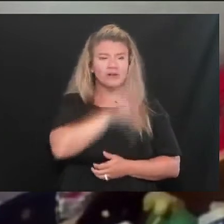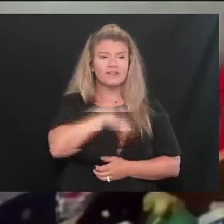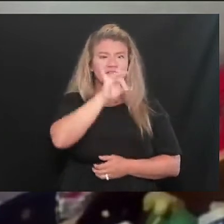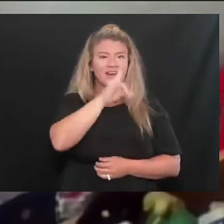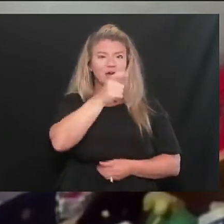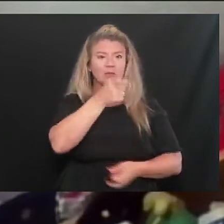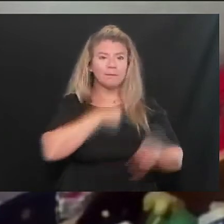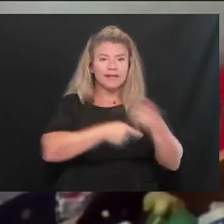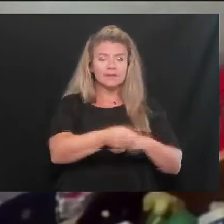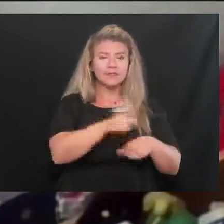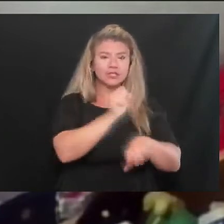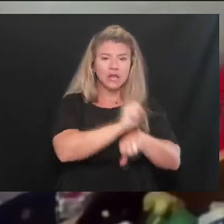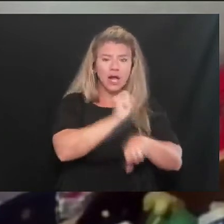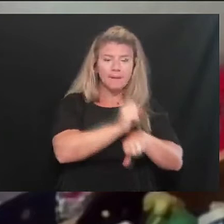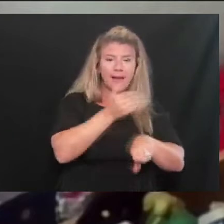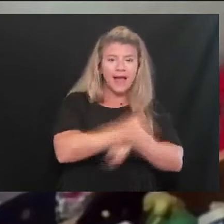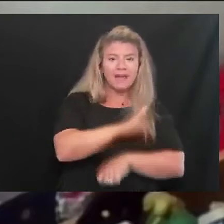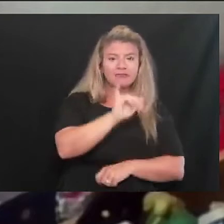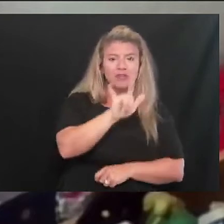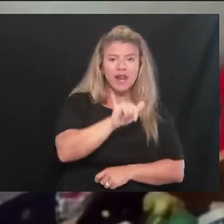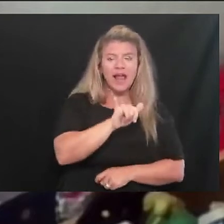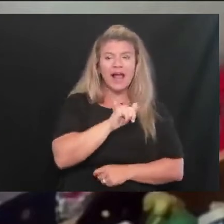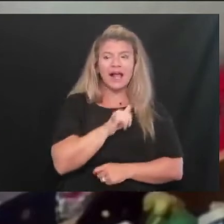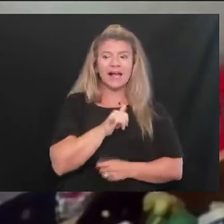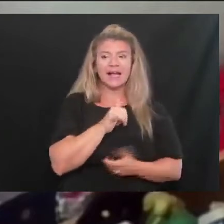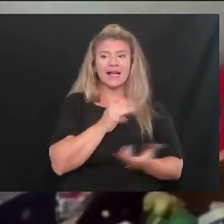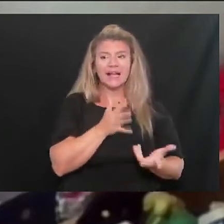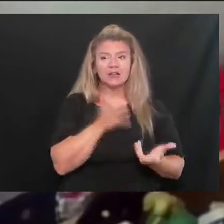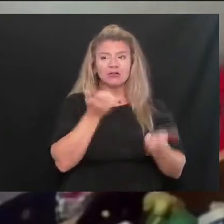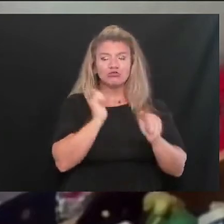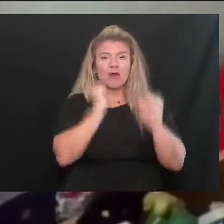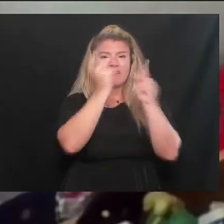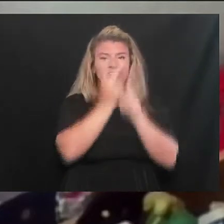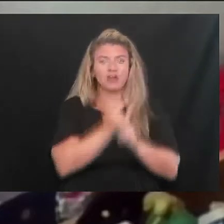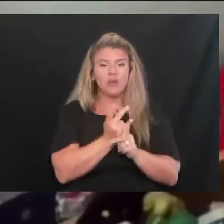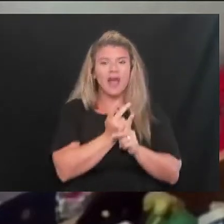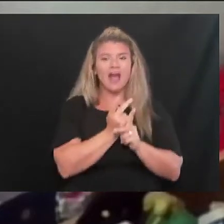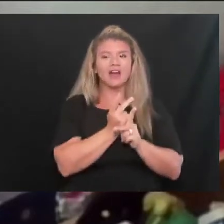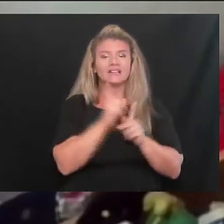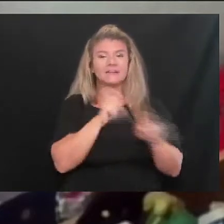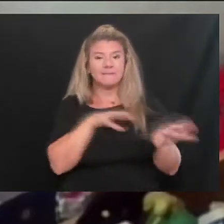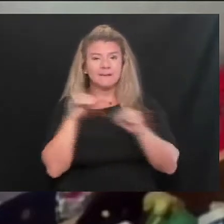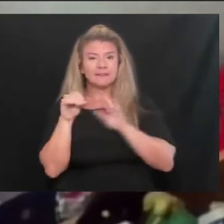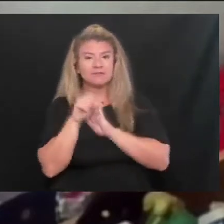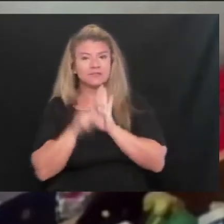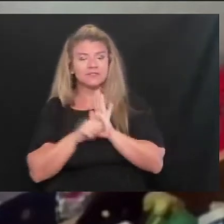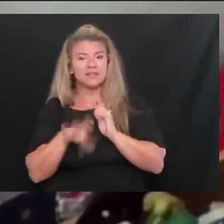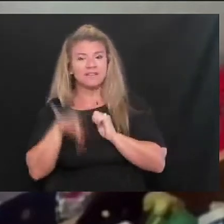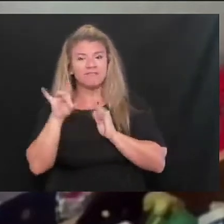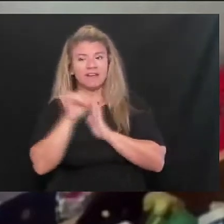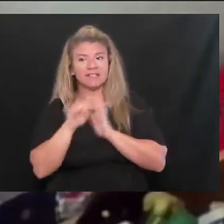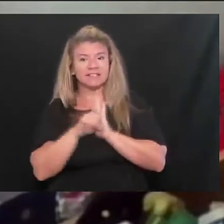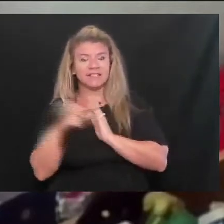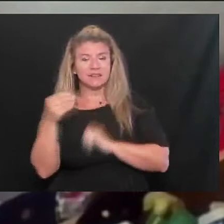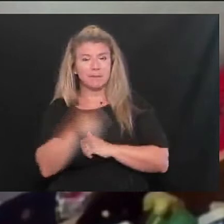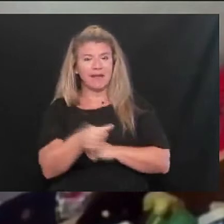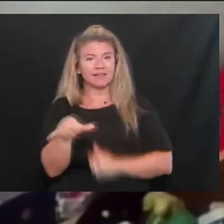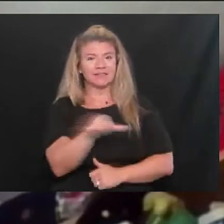the end of after July, it'll pay maybe half as much. They might have to leave the state to find a job that pays what they're earning